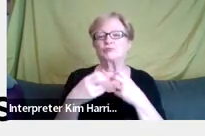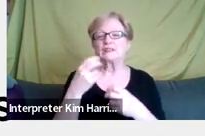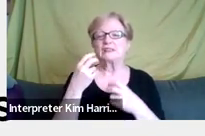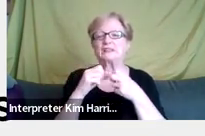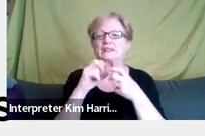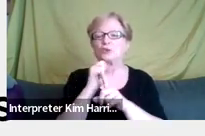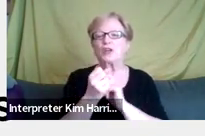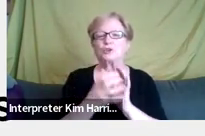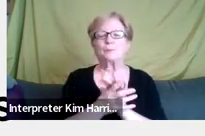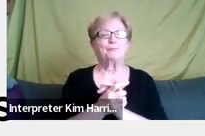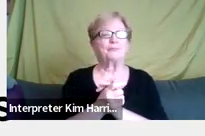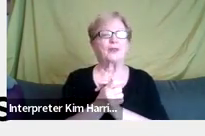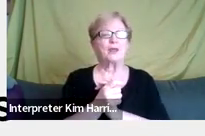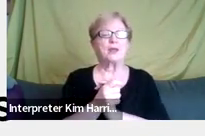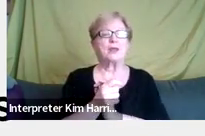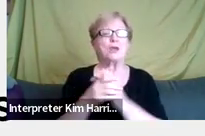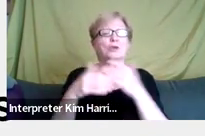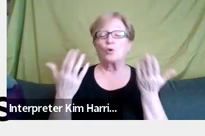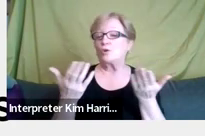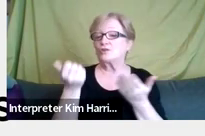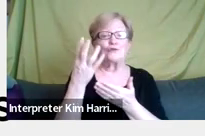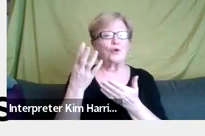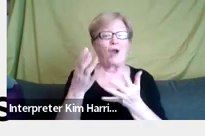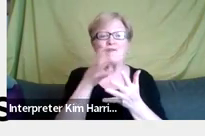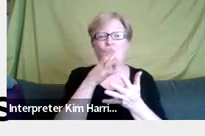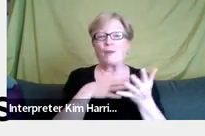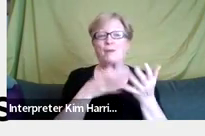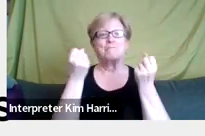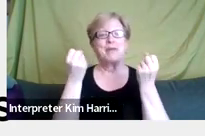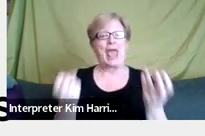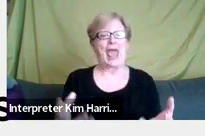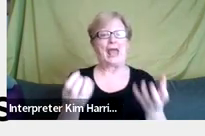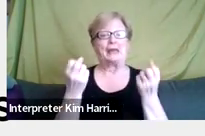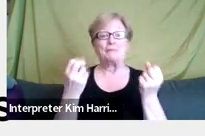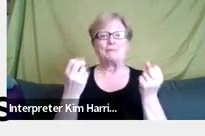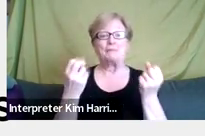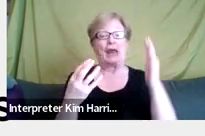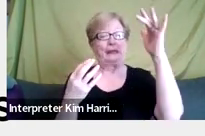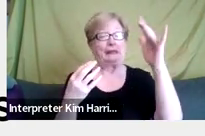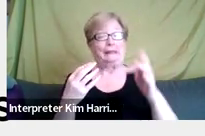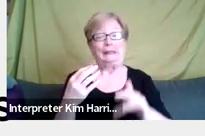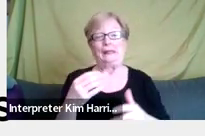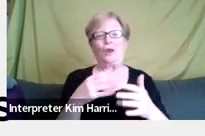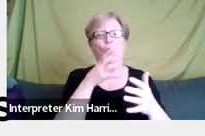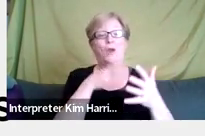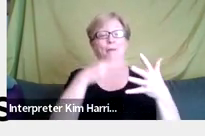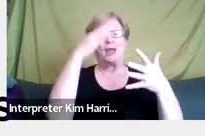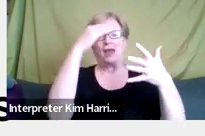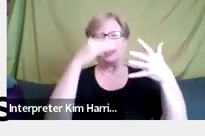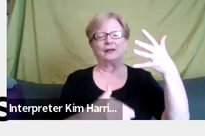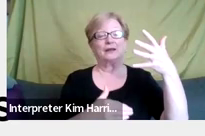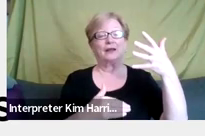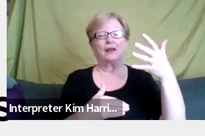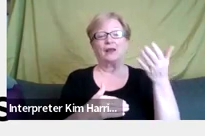And so those are just a few of the women, but there are so many other women in this